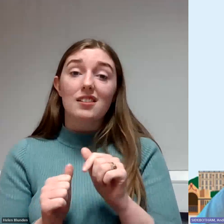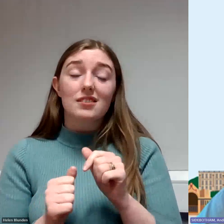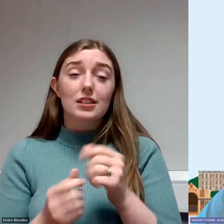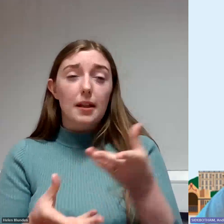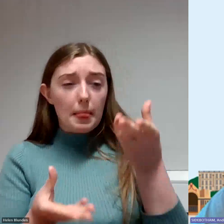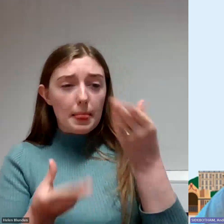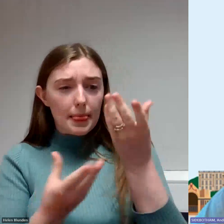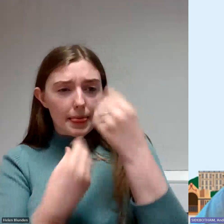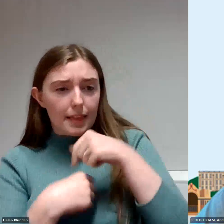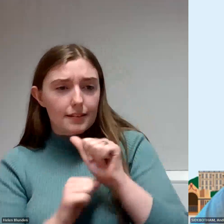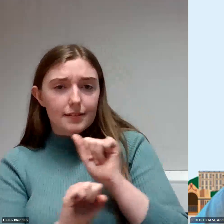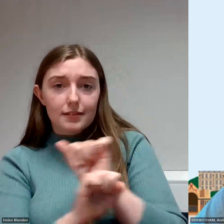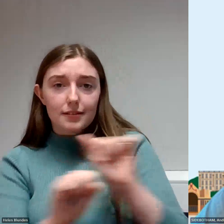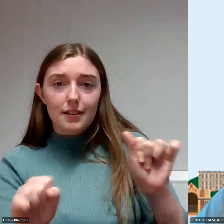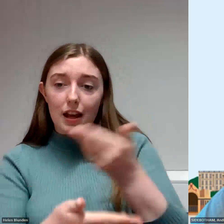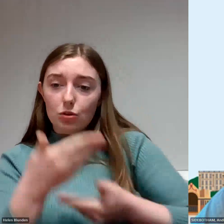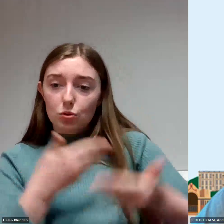experiences.